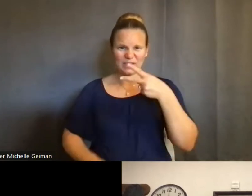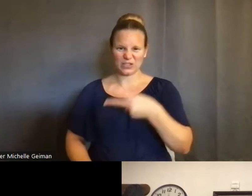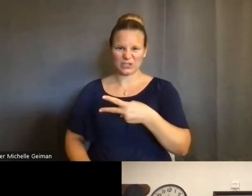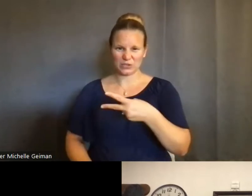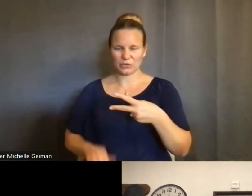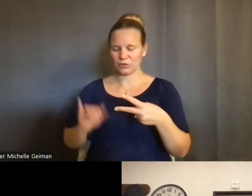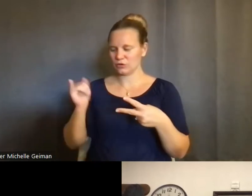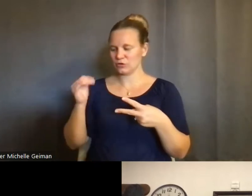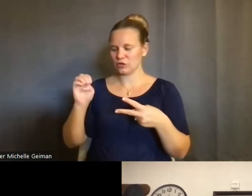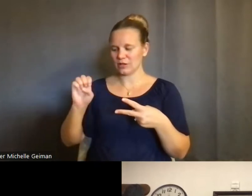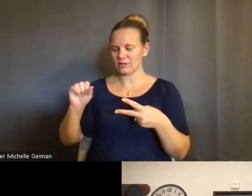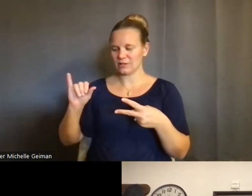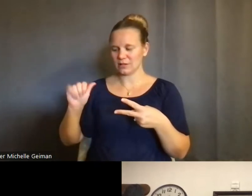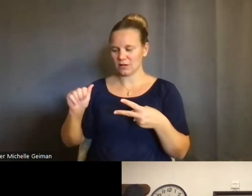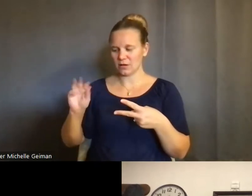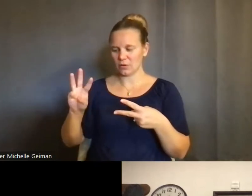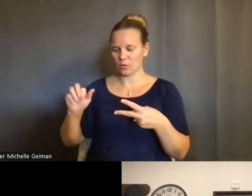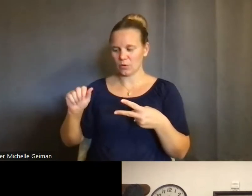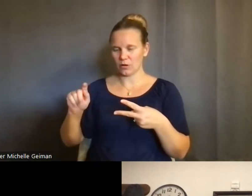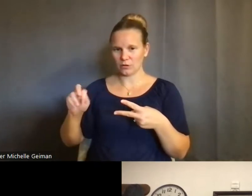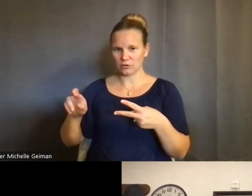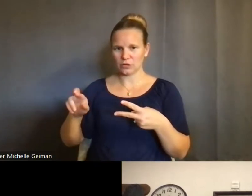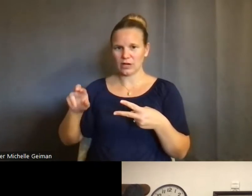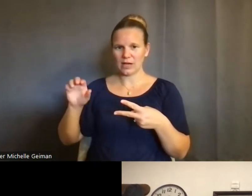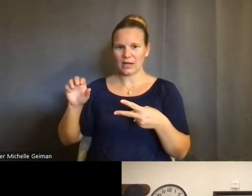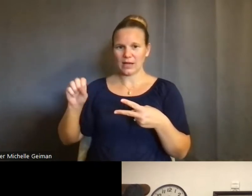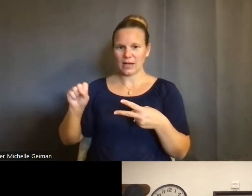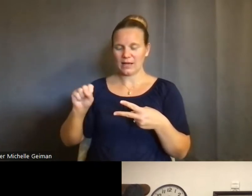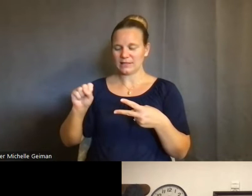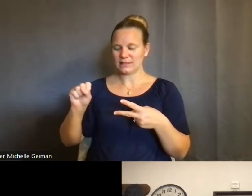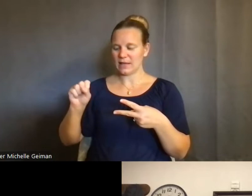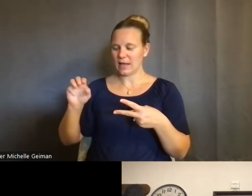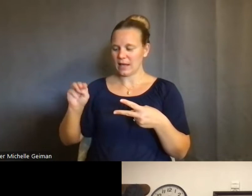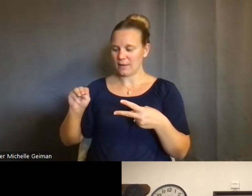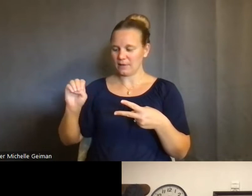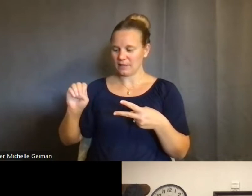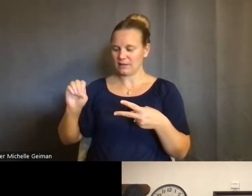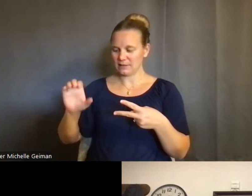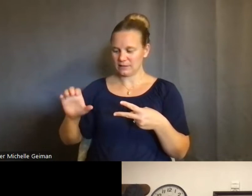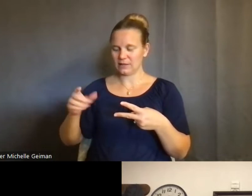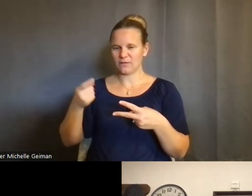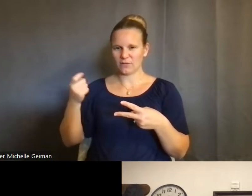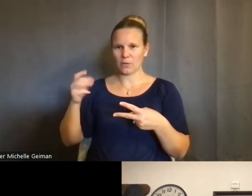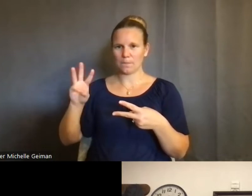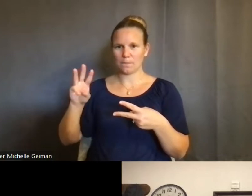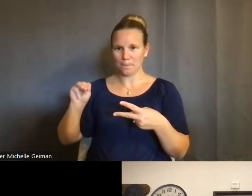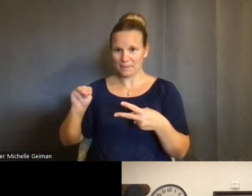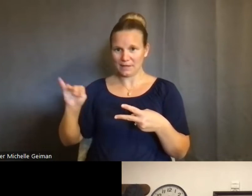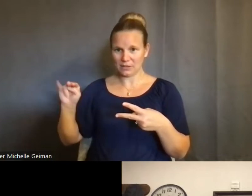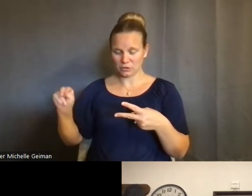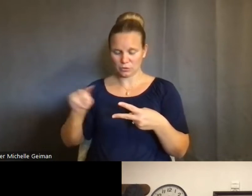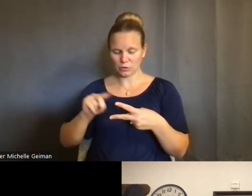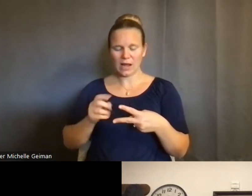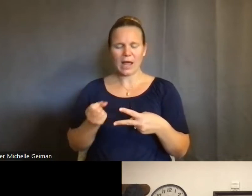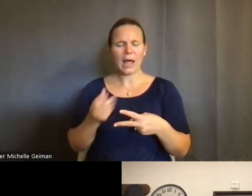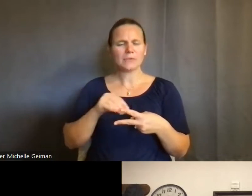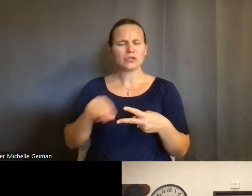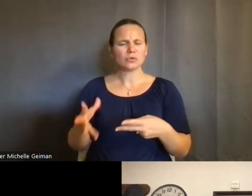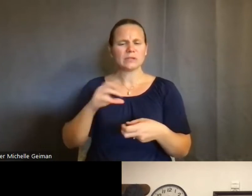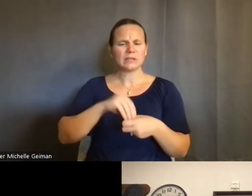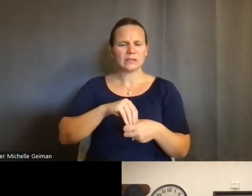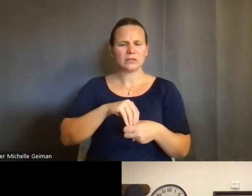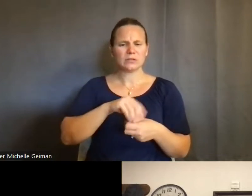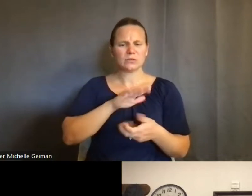Jessica Walters at SMEC in Alden, Minnesota. Two questions to combine, okay? How many students are in your school, and how